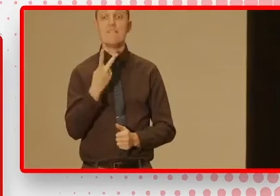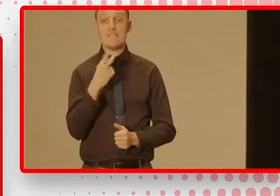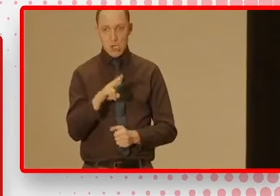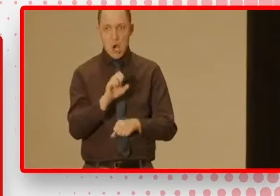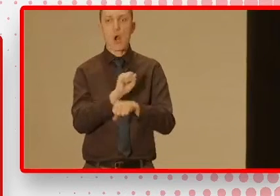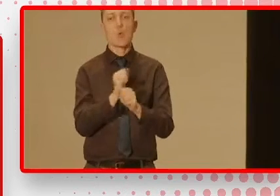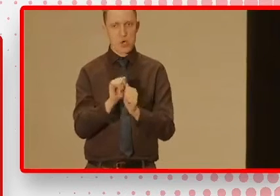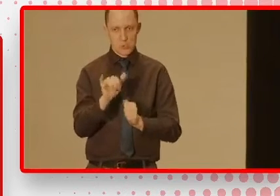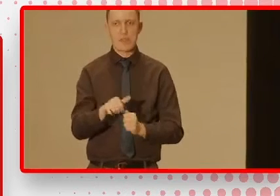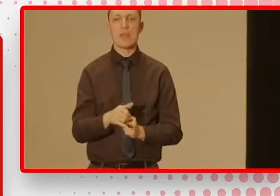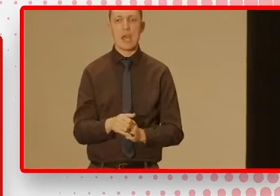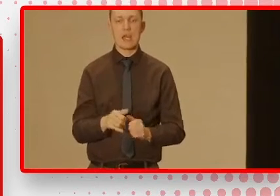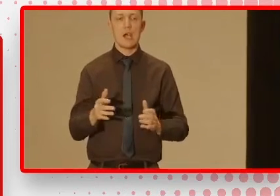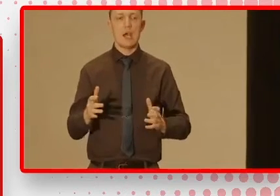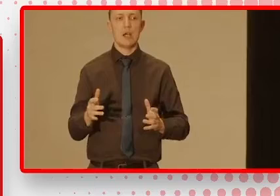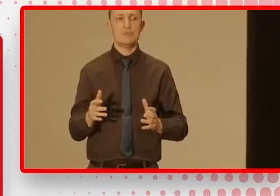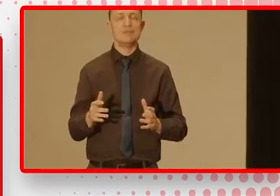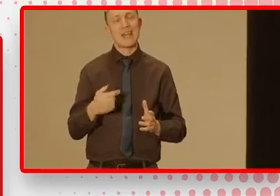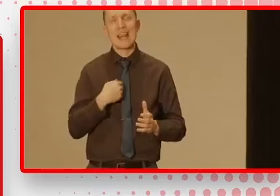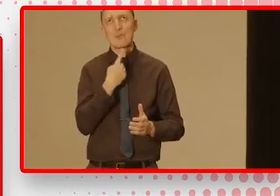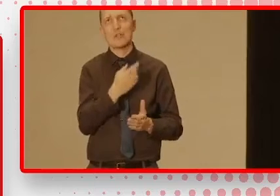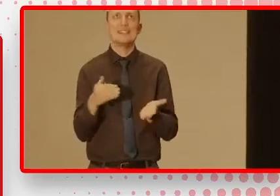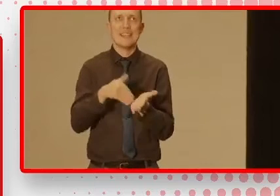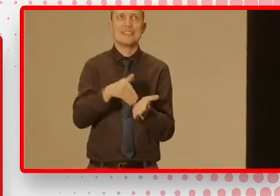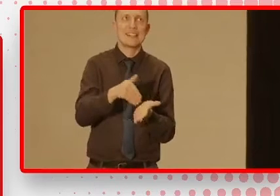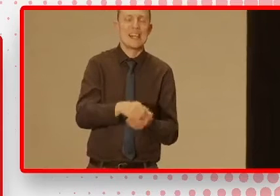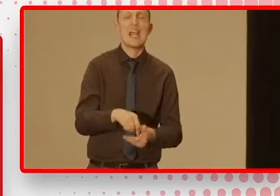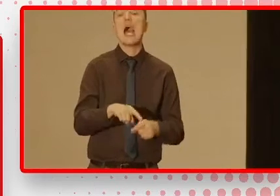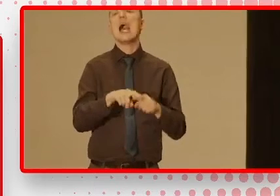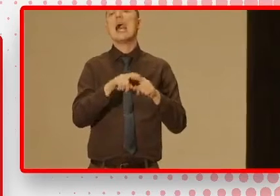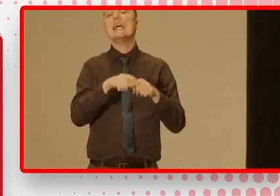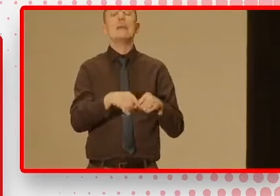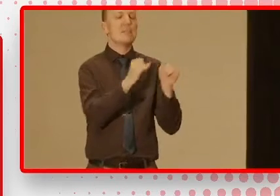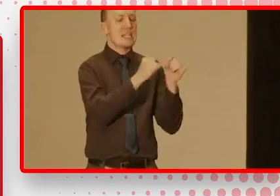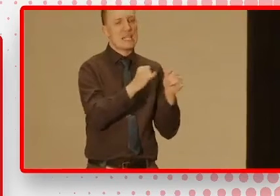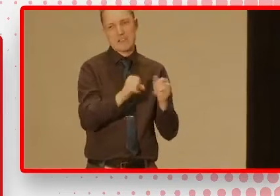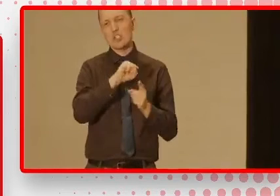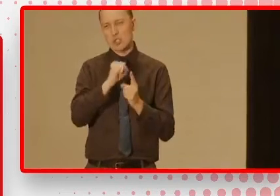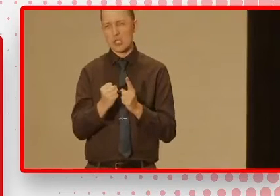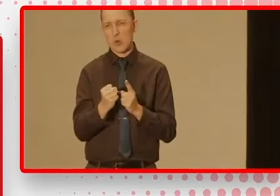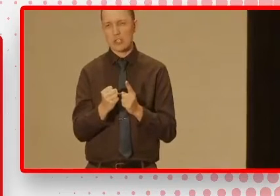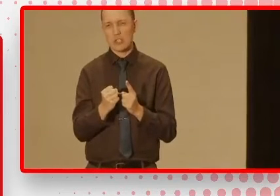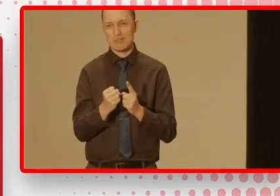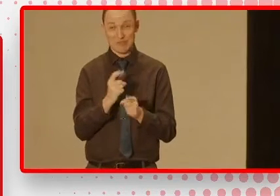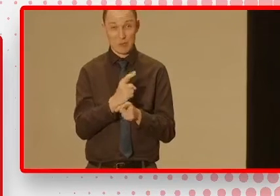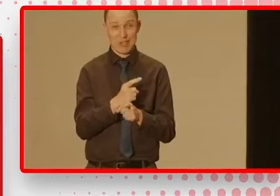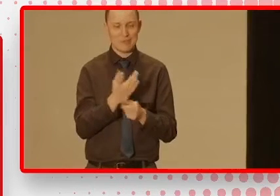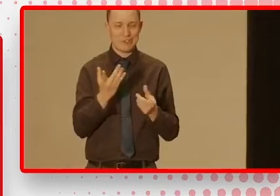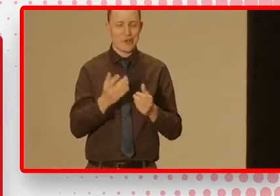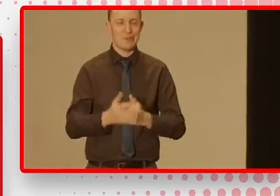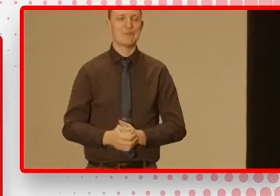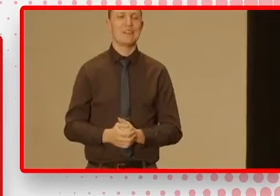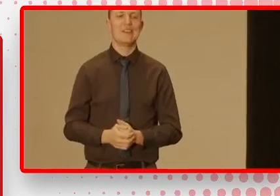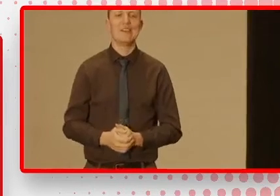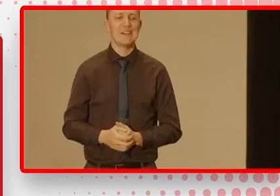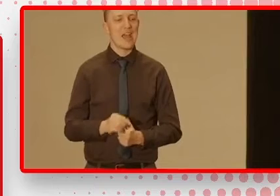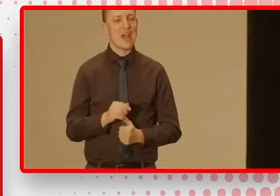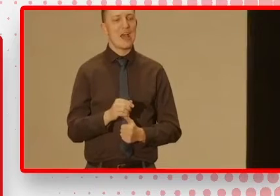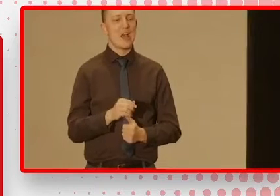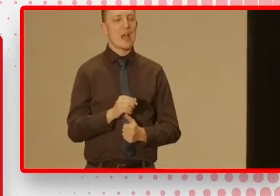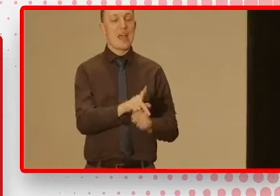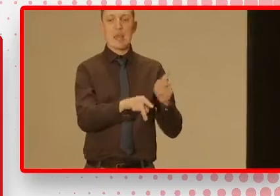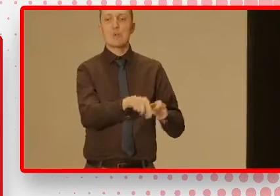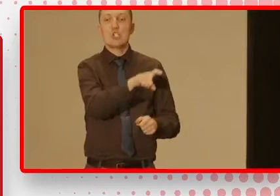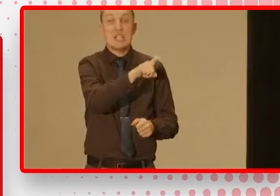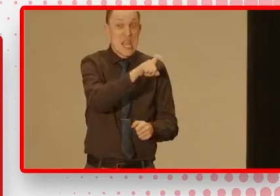Again, y'all are gonna keep hearing me say this. Depends on the individual situation, right? Do they need that in order to